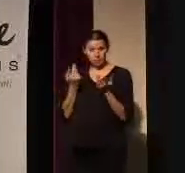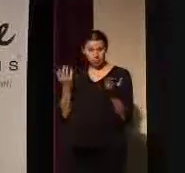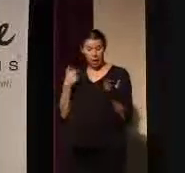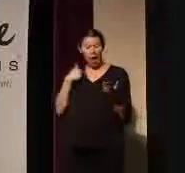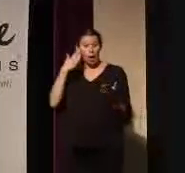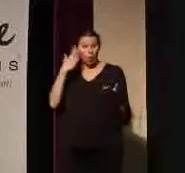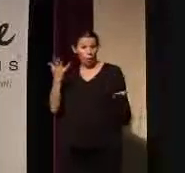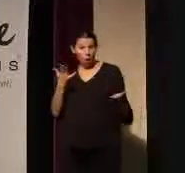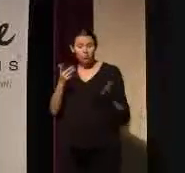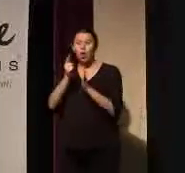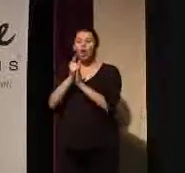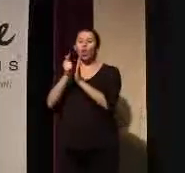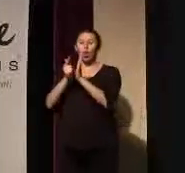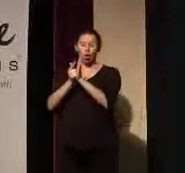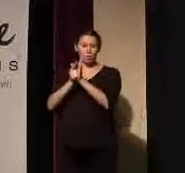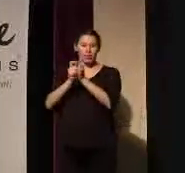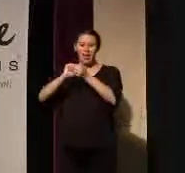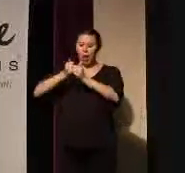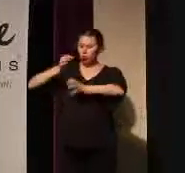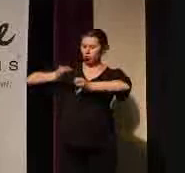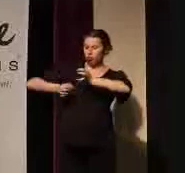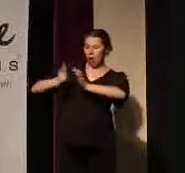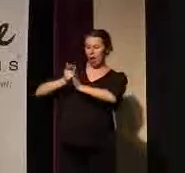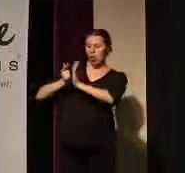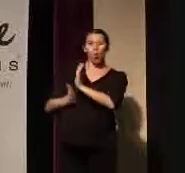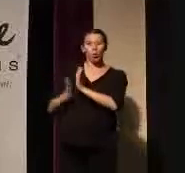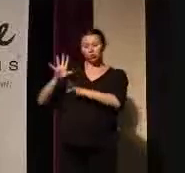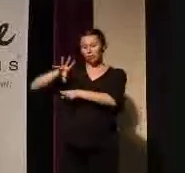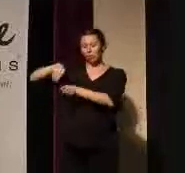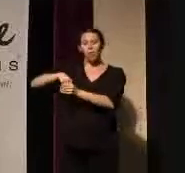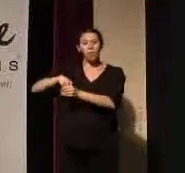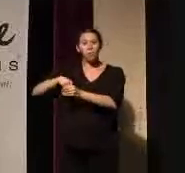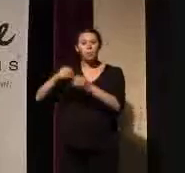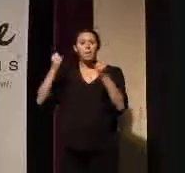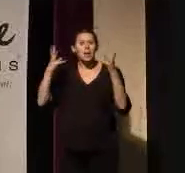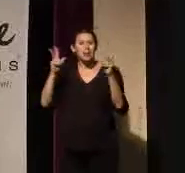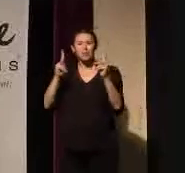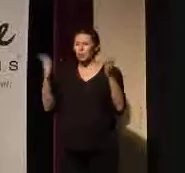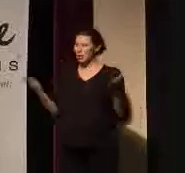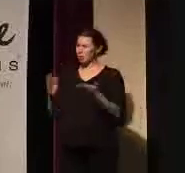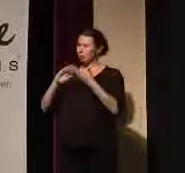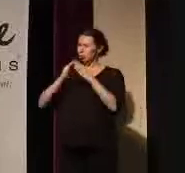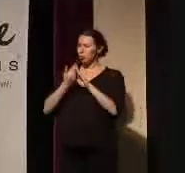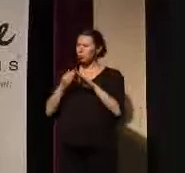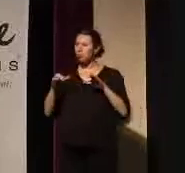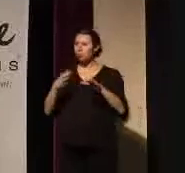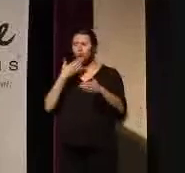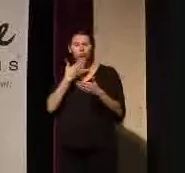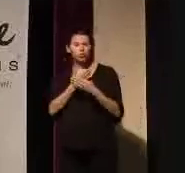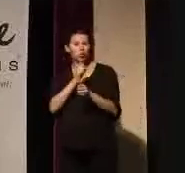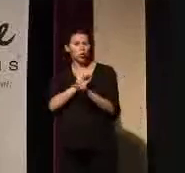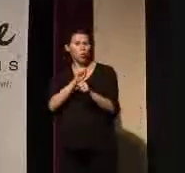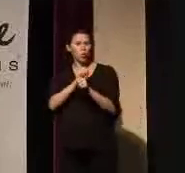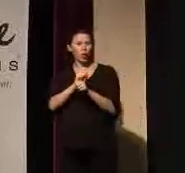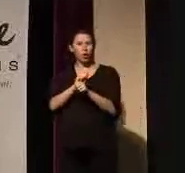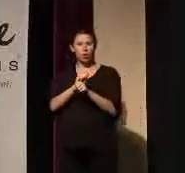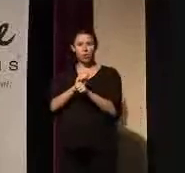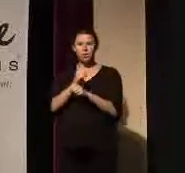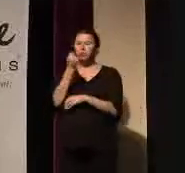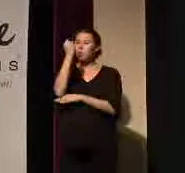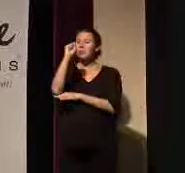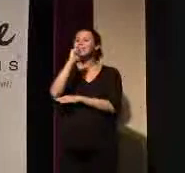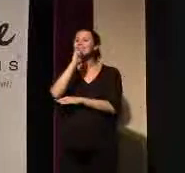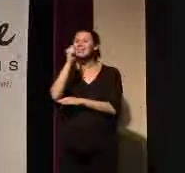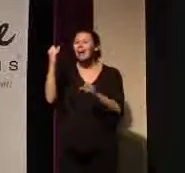and how trial lawyers operate. There are many wonderful people in this community doing good work in their nonviolent protests, raising